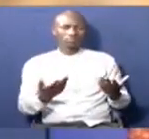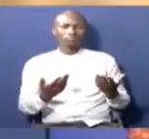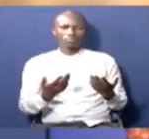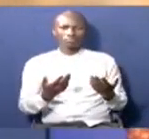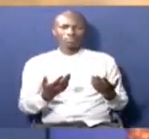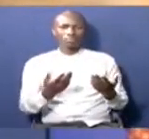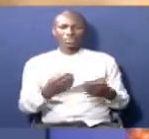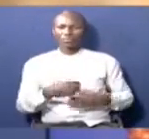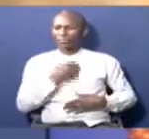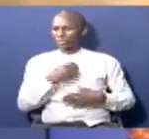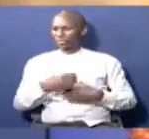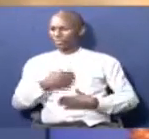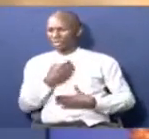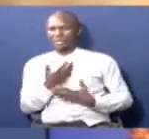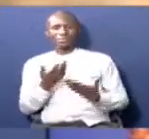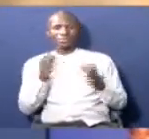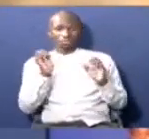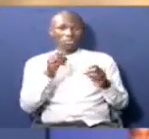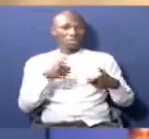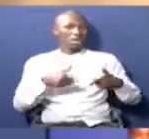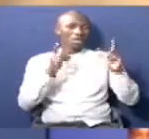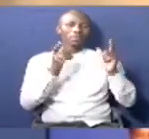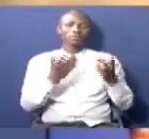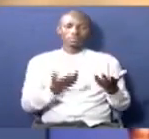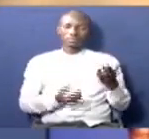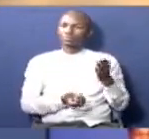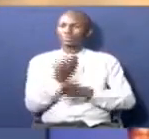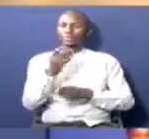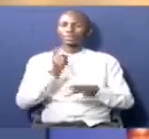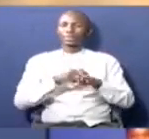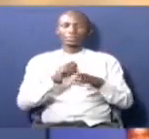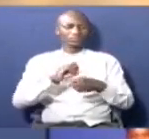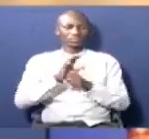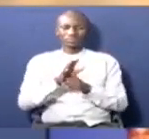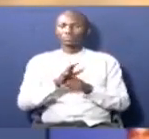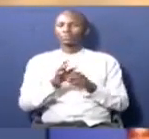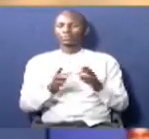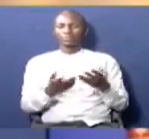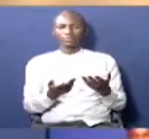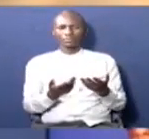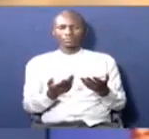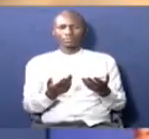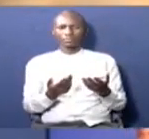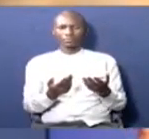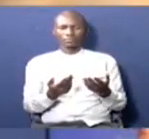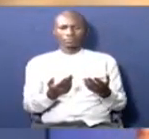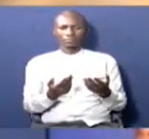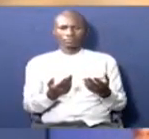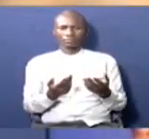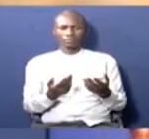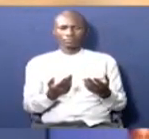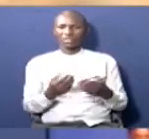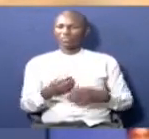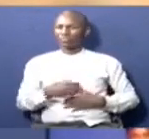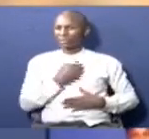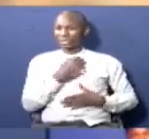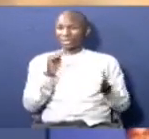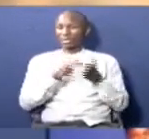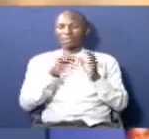on visitation of inmates imposed at the onset of COVID-19 pandemic.